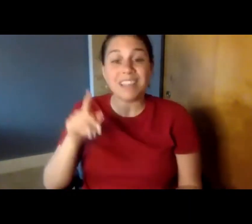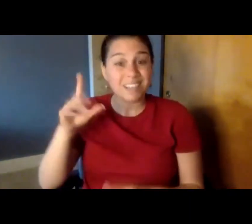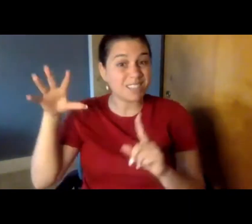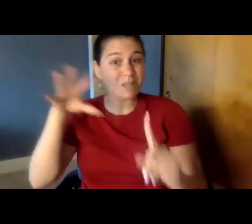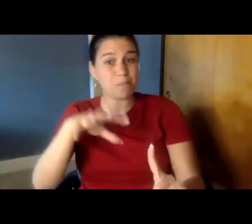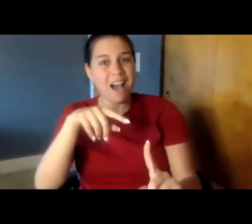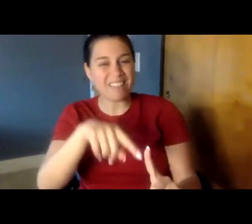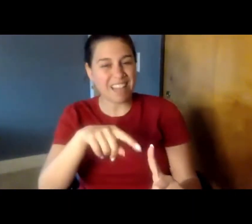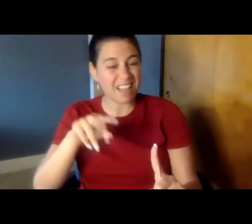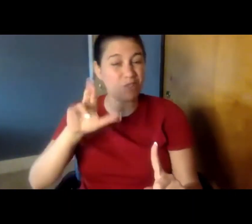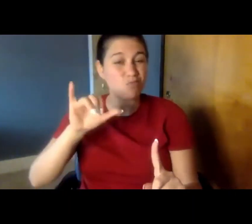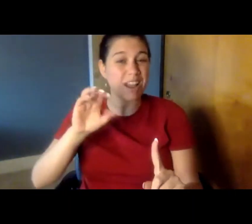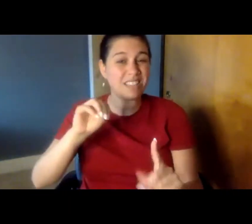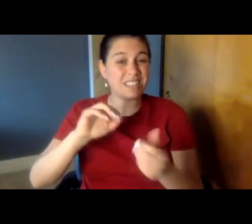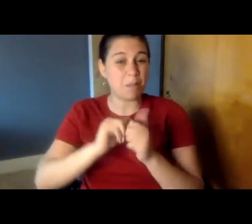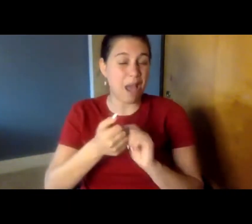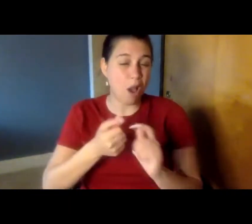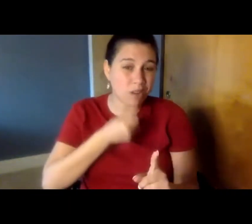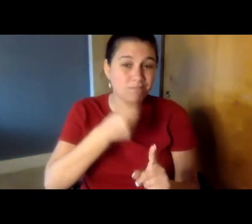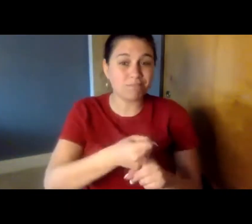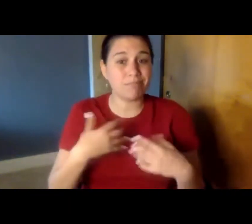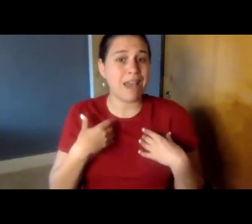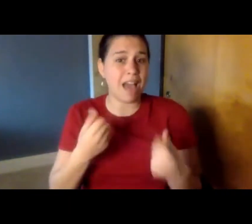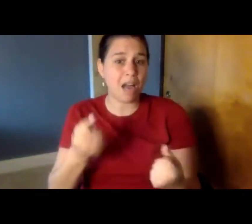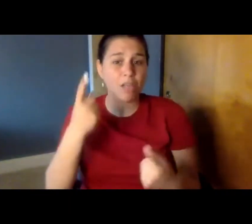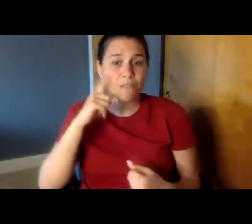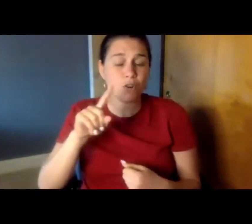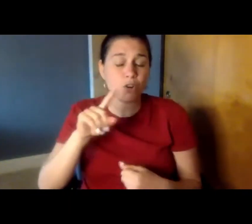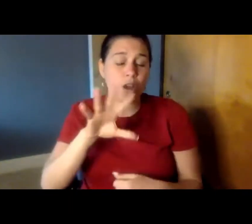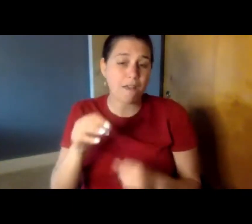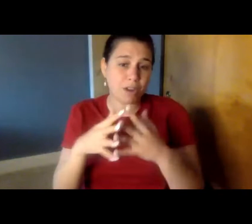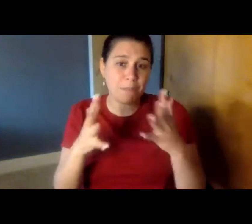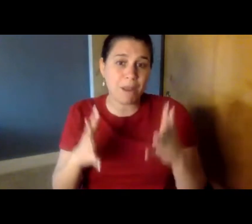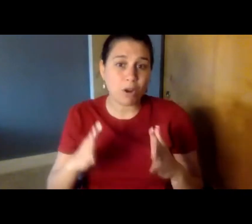toll of racism on the health of the African American community.